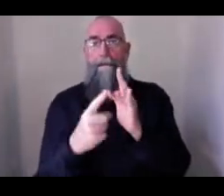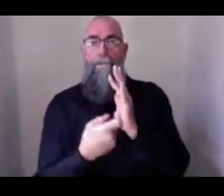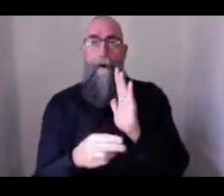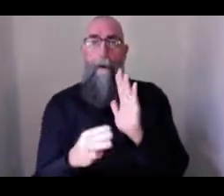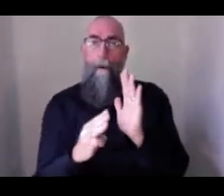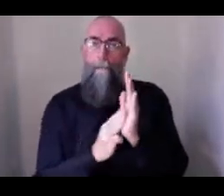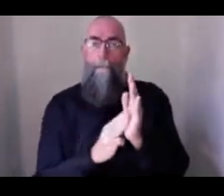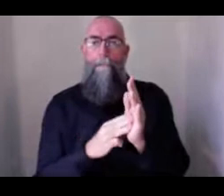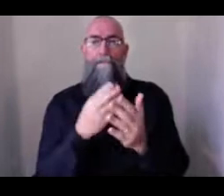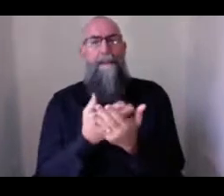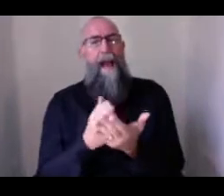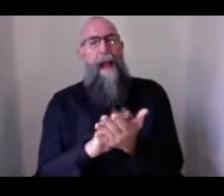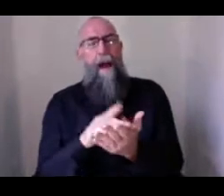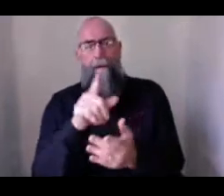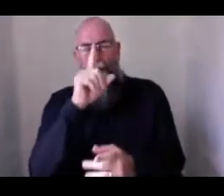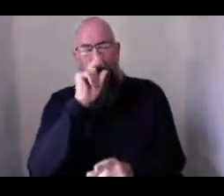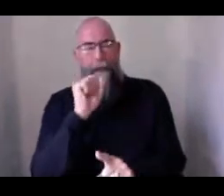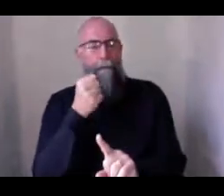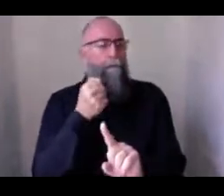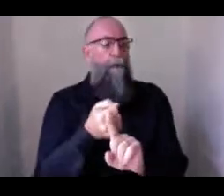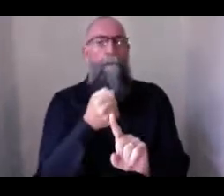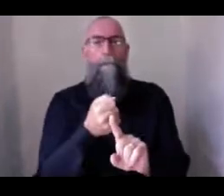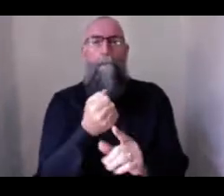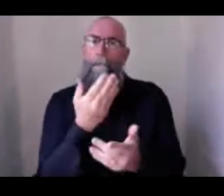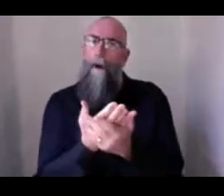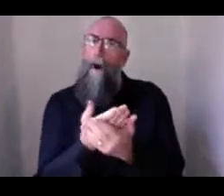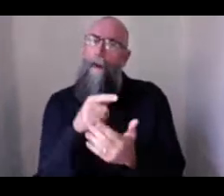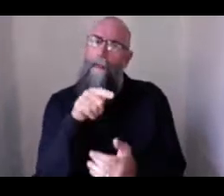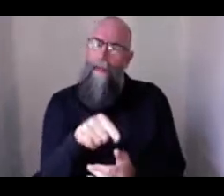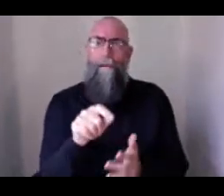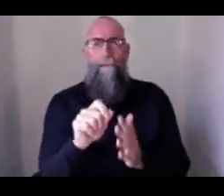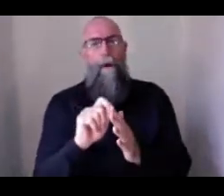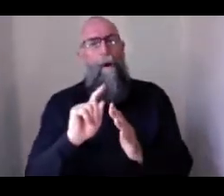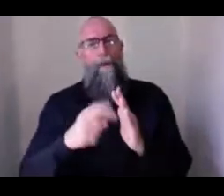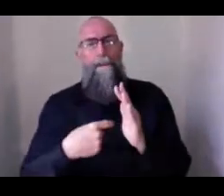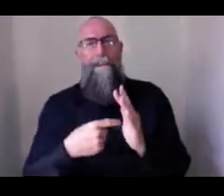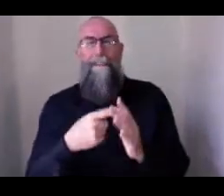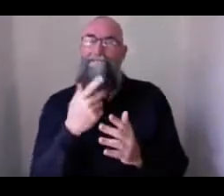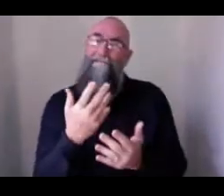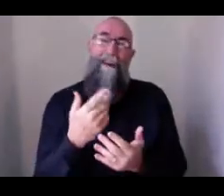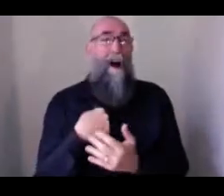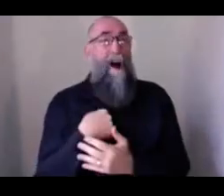impacts on the project. So there's, again, there's not really